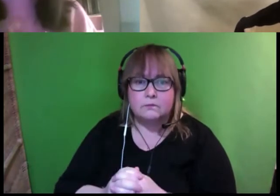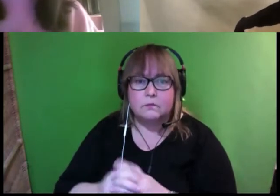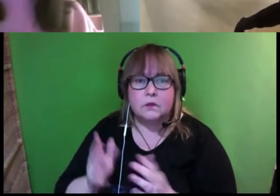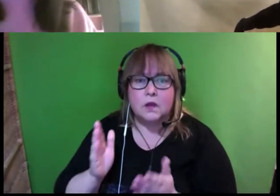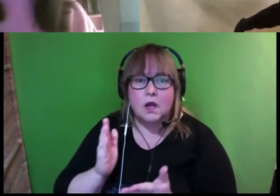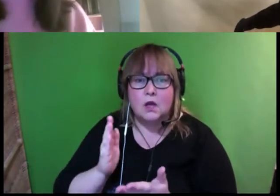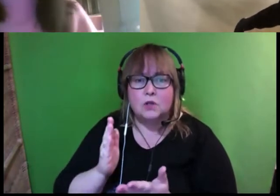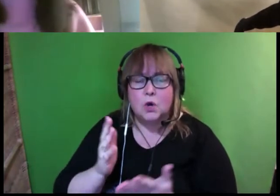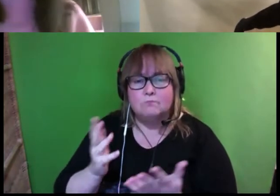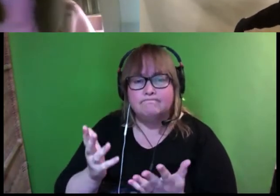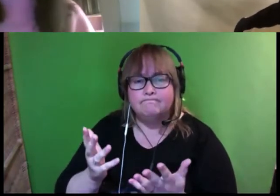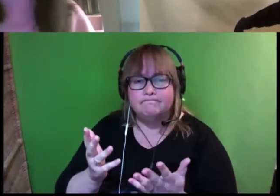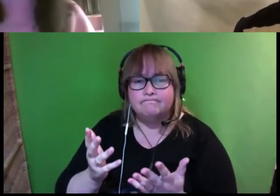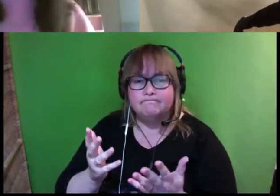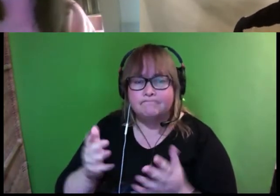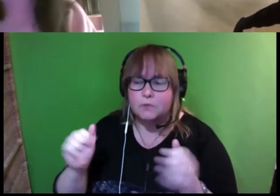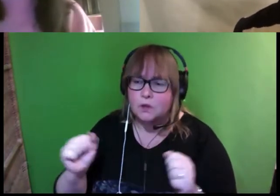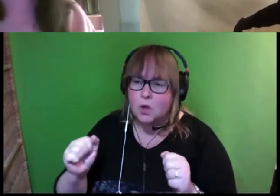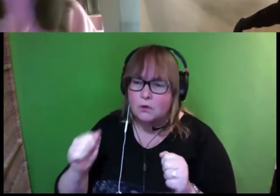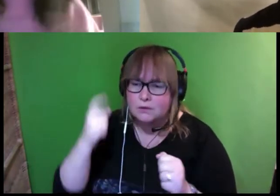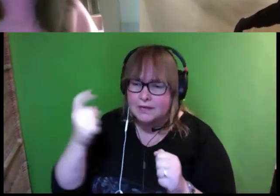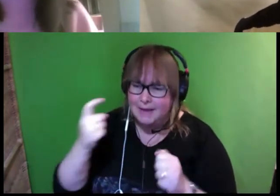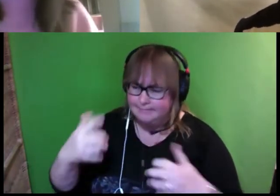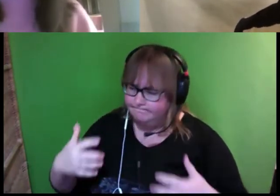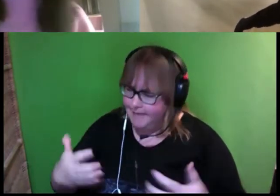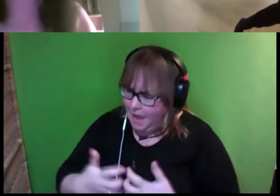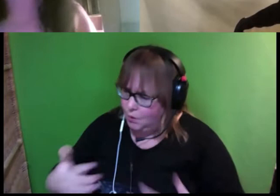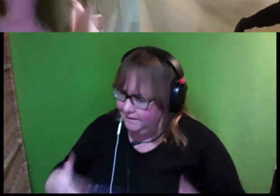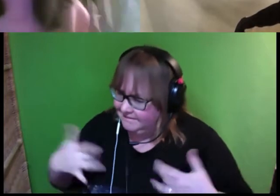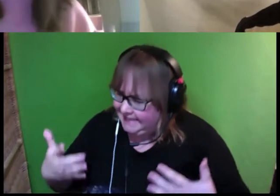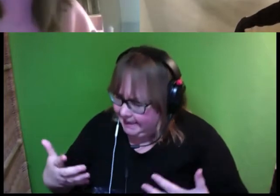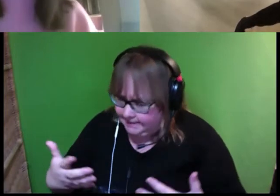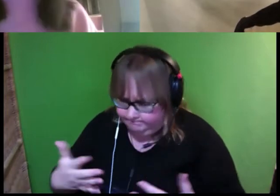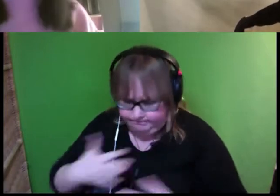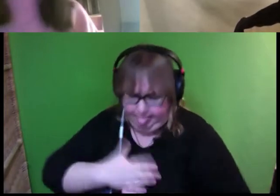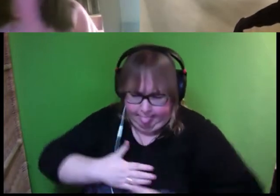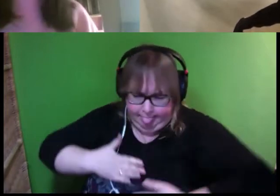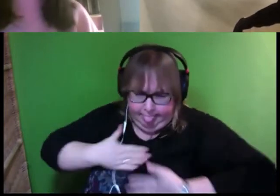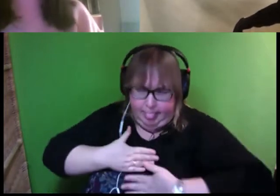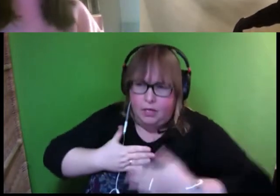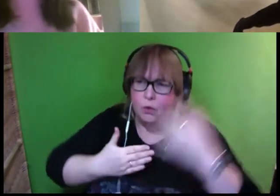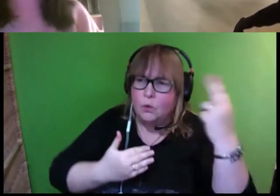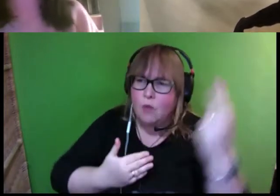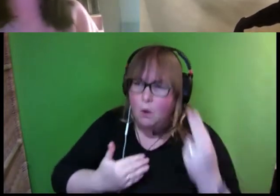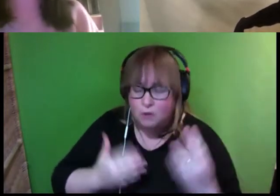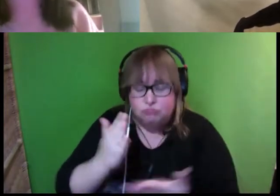talk about our grief with the art world, talk about our actual grief that happened to me at one point.